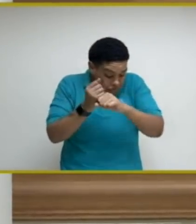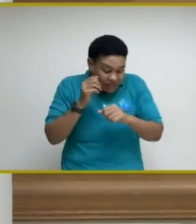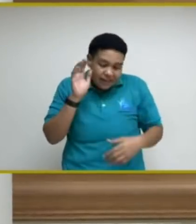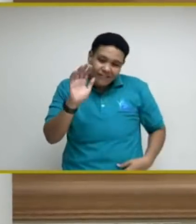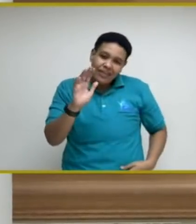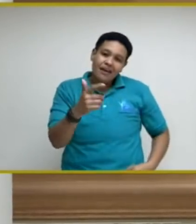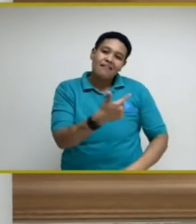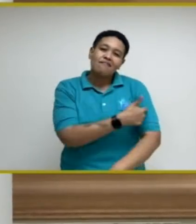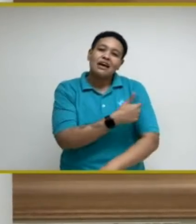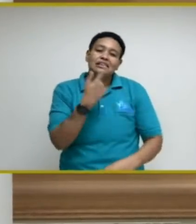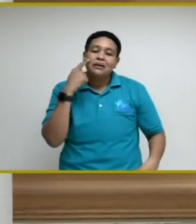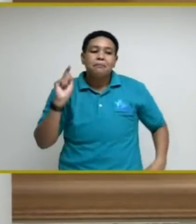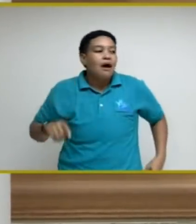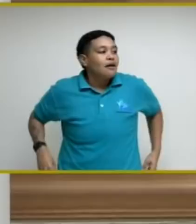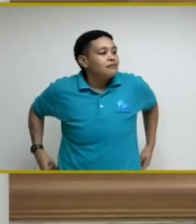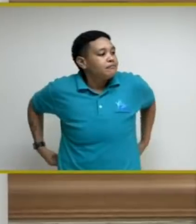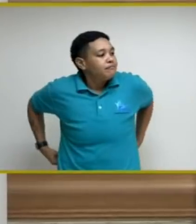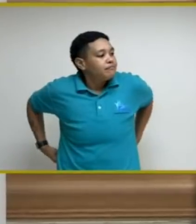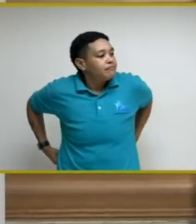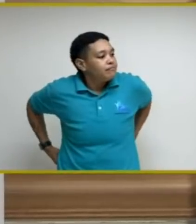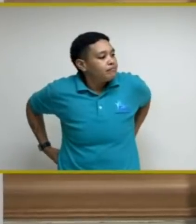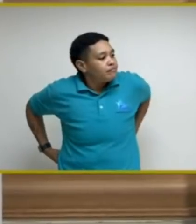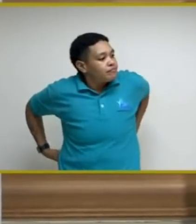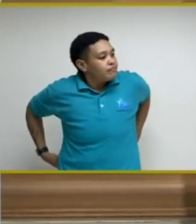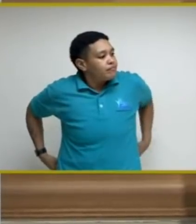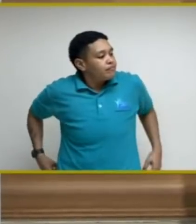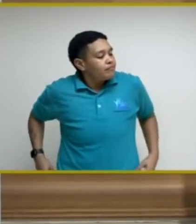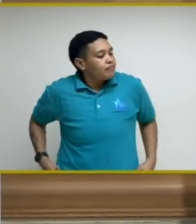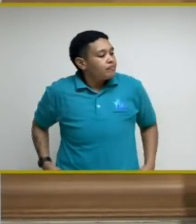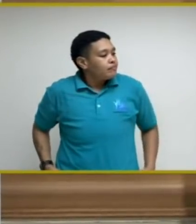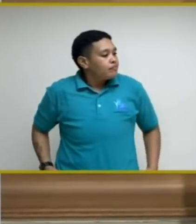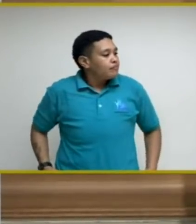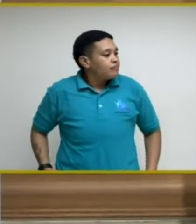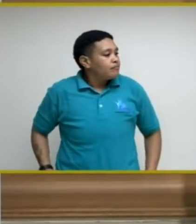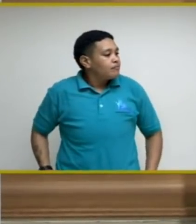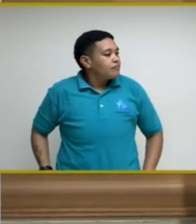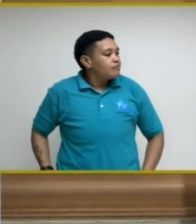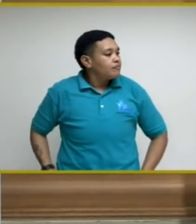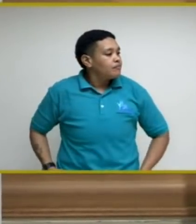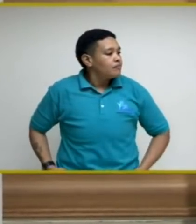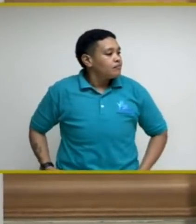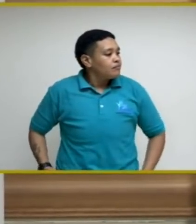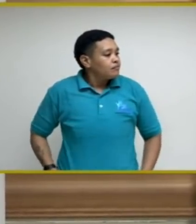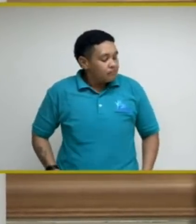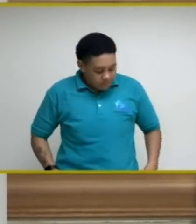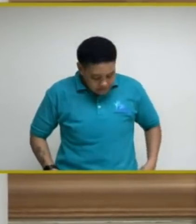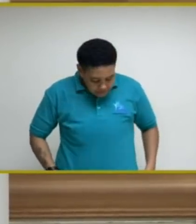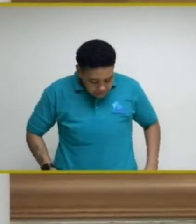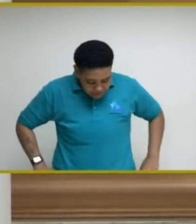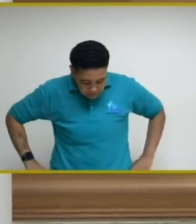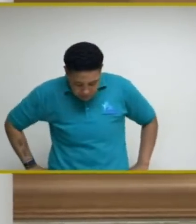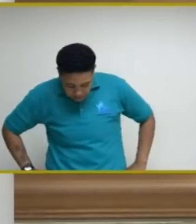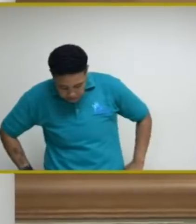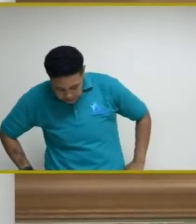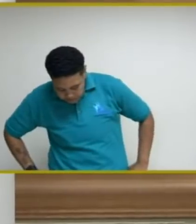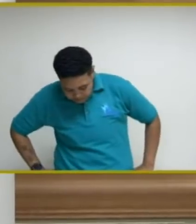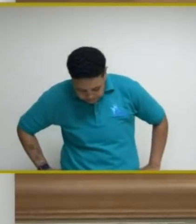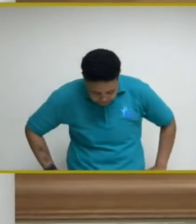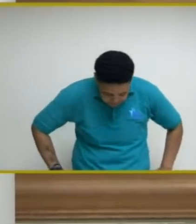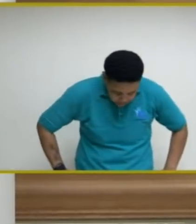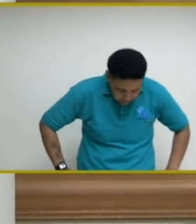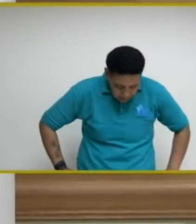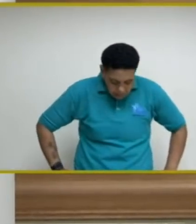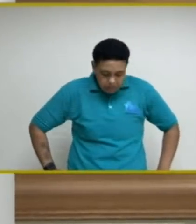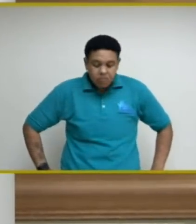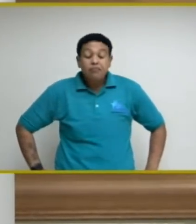their vaccination. Finally, just to again thank all who have been